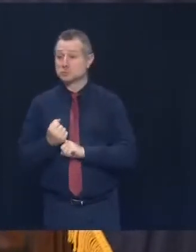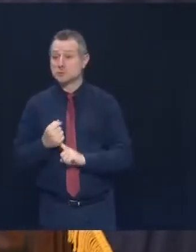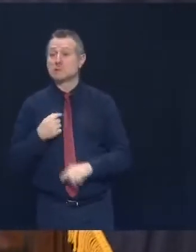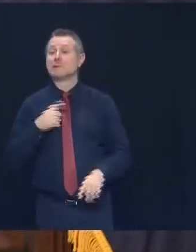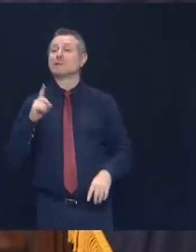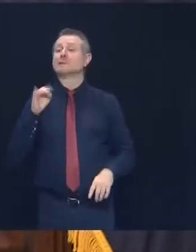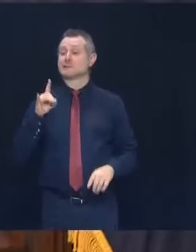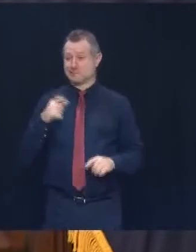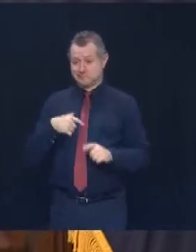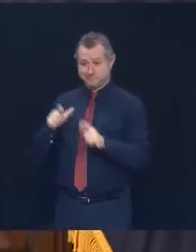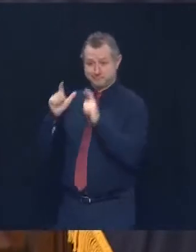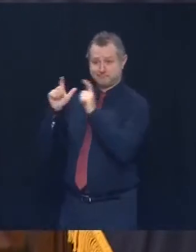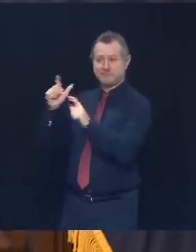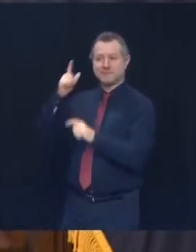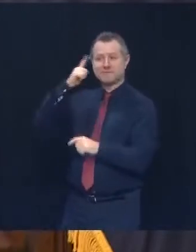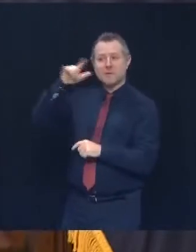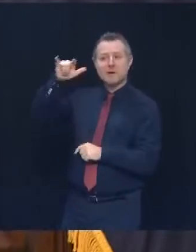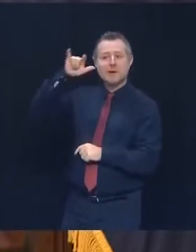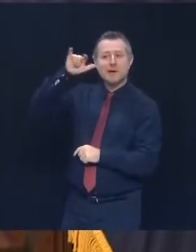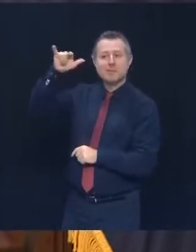airports.